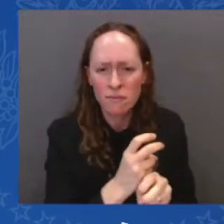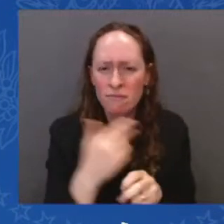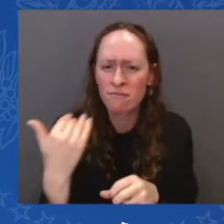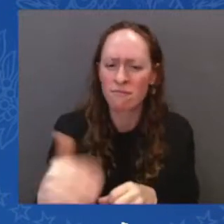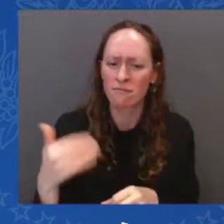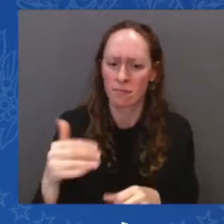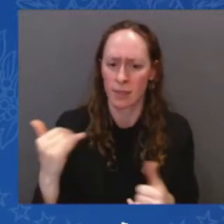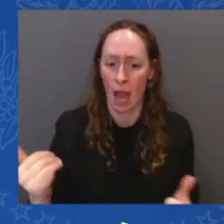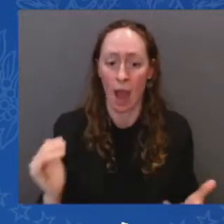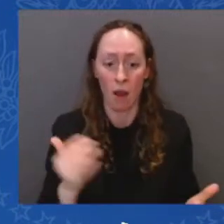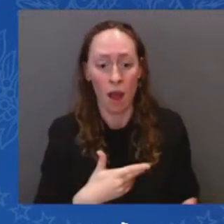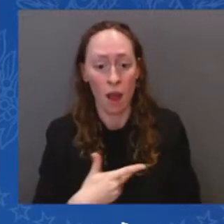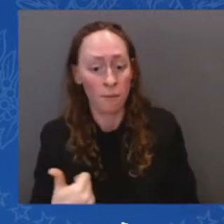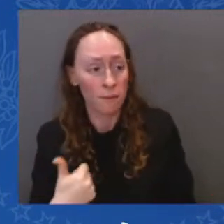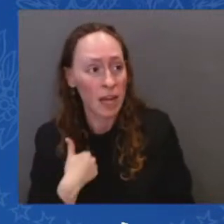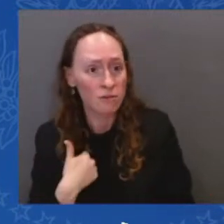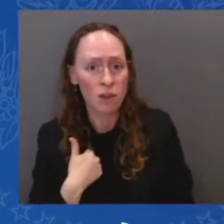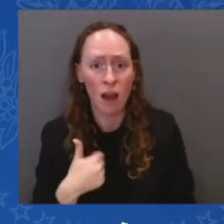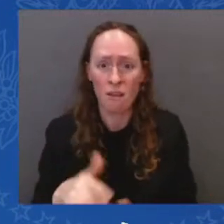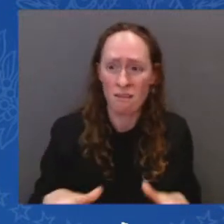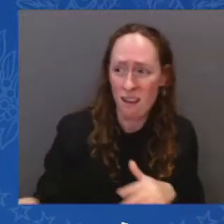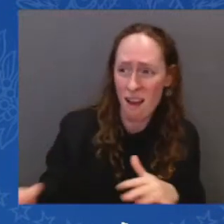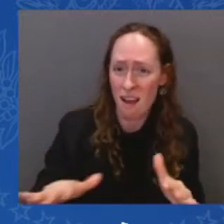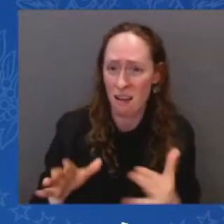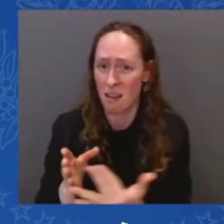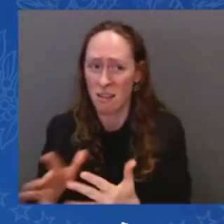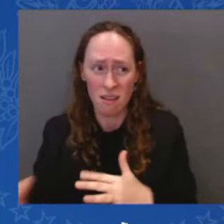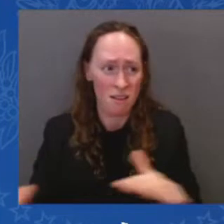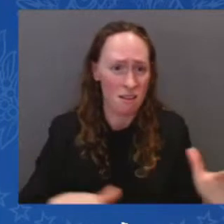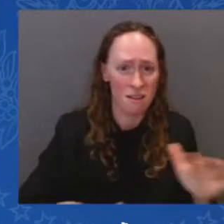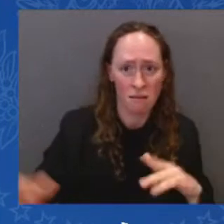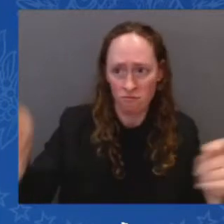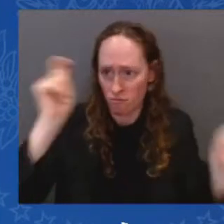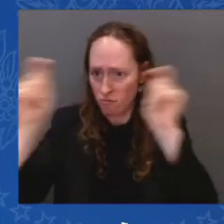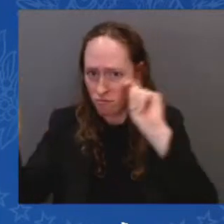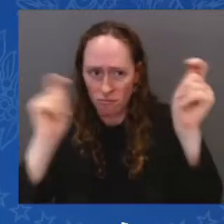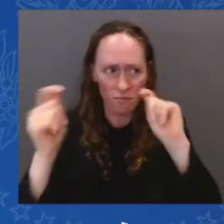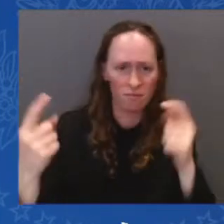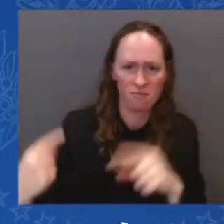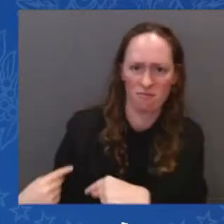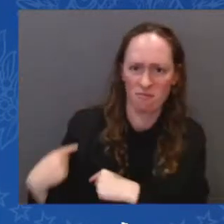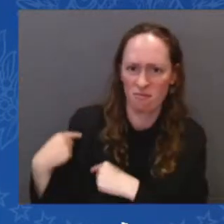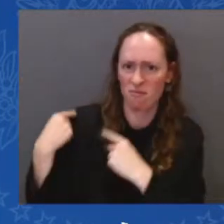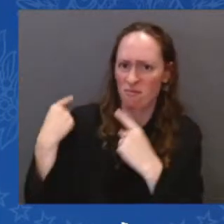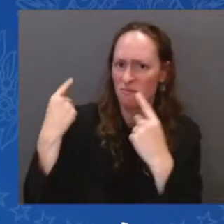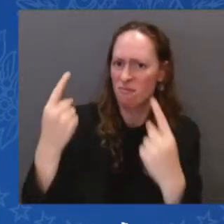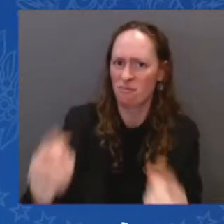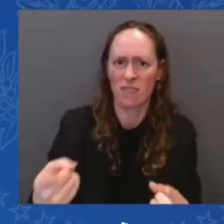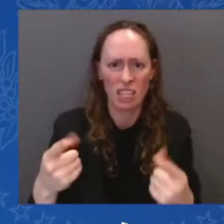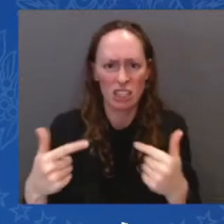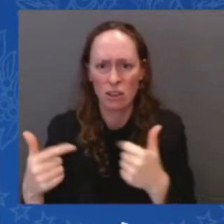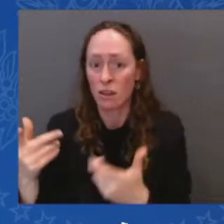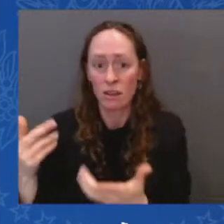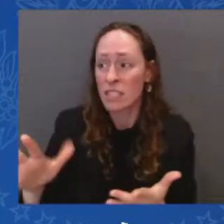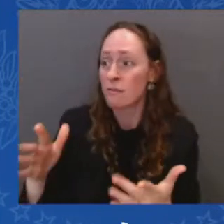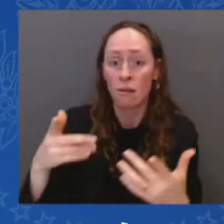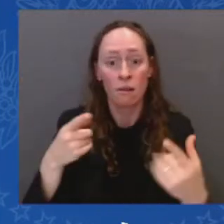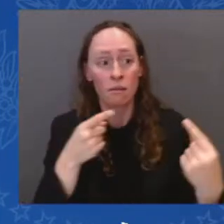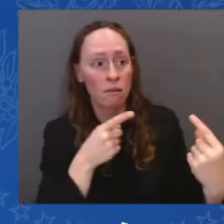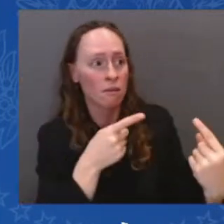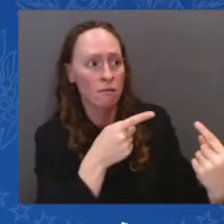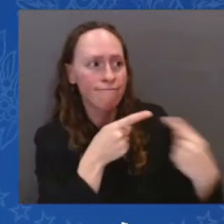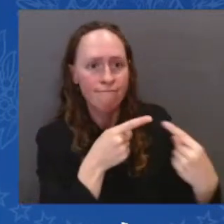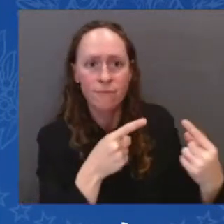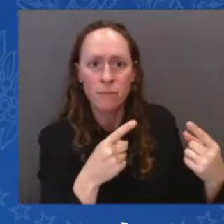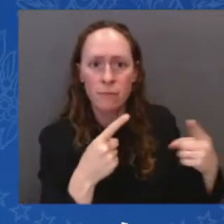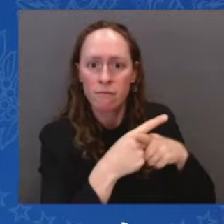on the pacing challenge of the People's Republic of China, confronted a once-in-a-generation pandemic, and